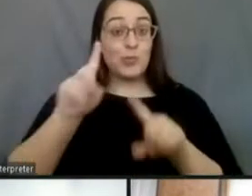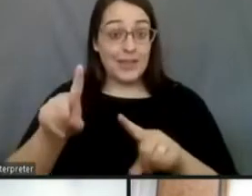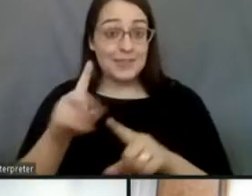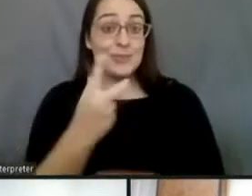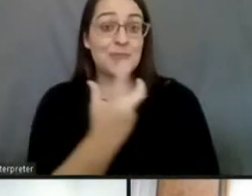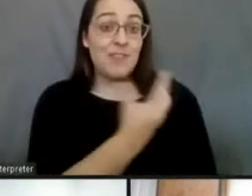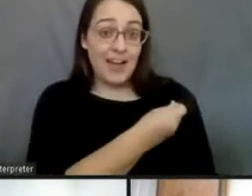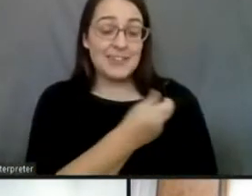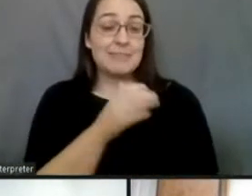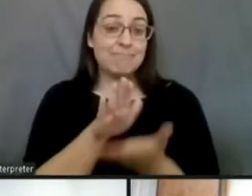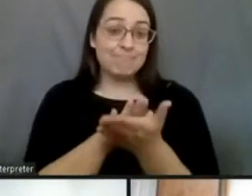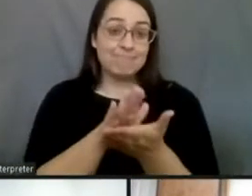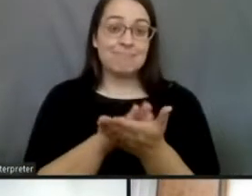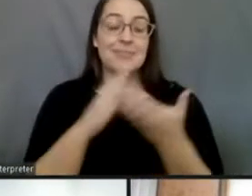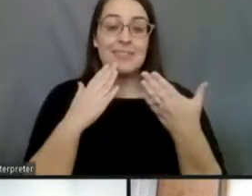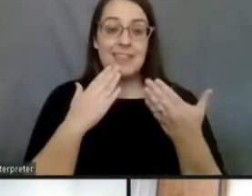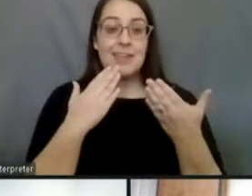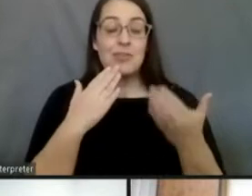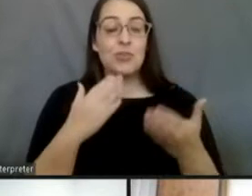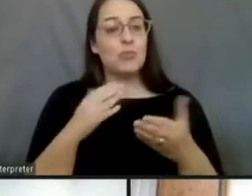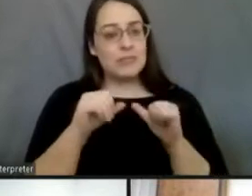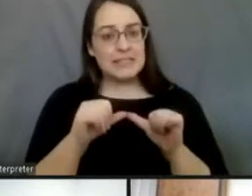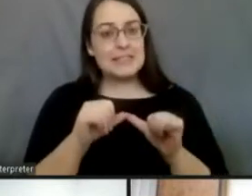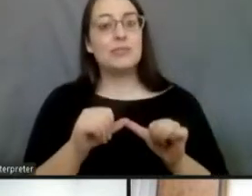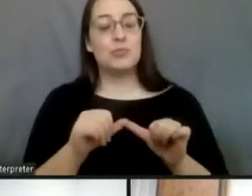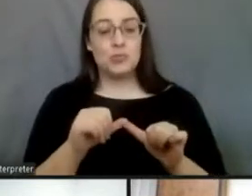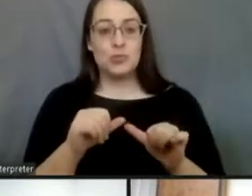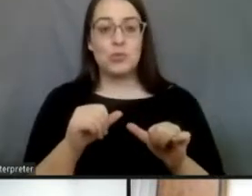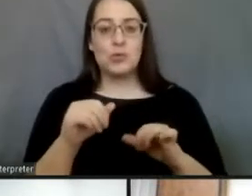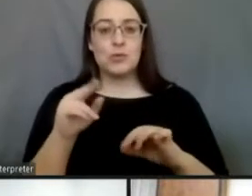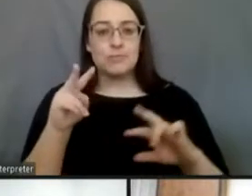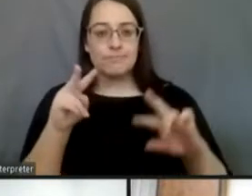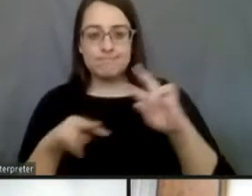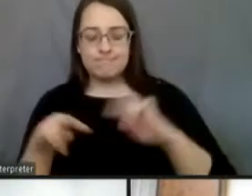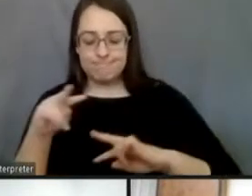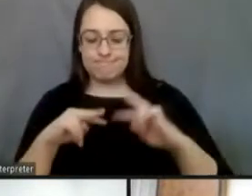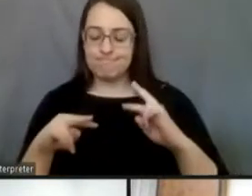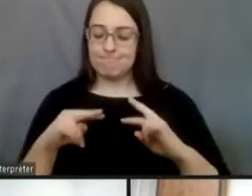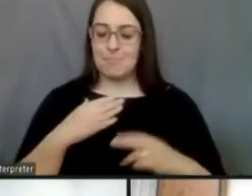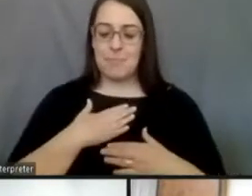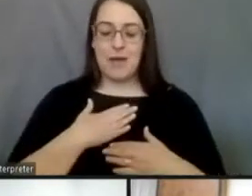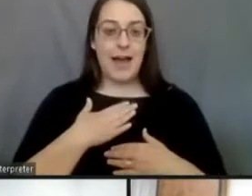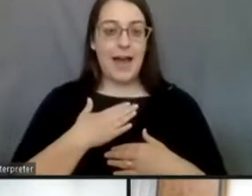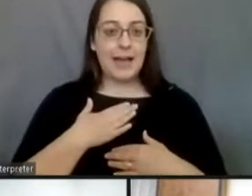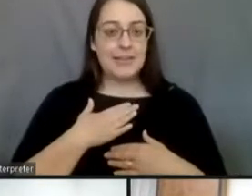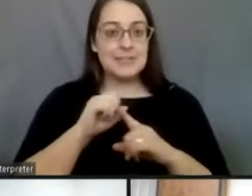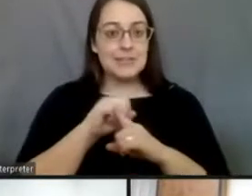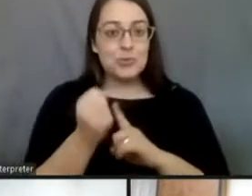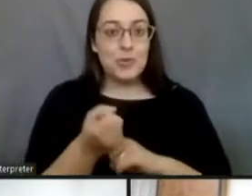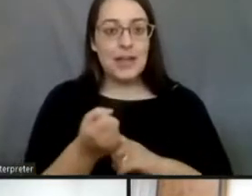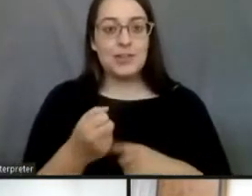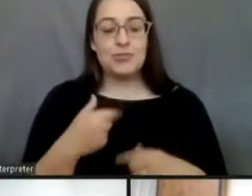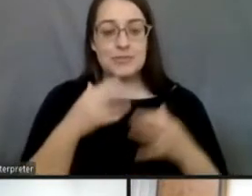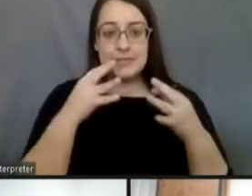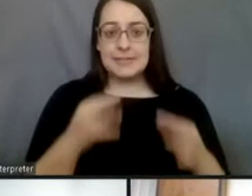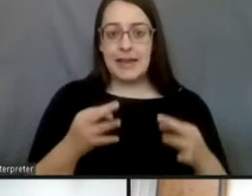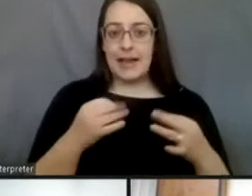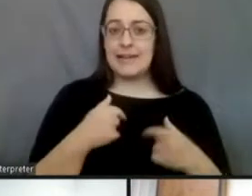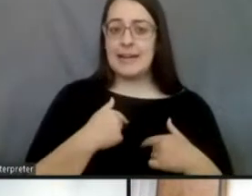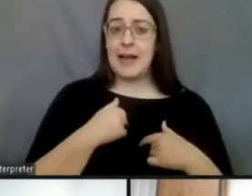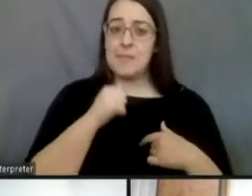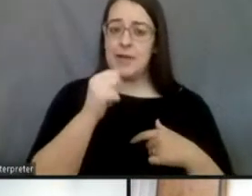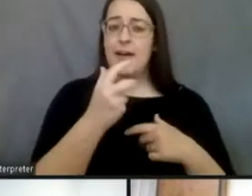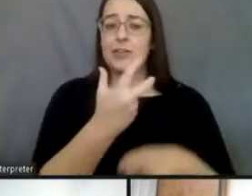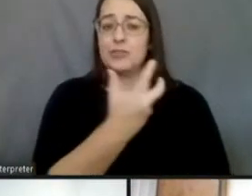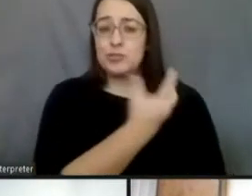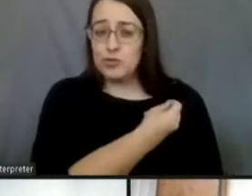vaccination. Let's continue to do our job with reassessing our individual situations and deciding why we